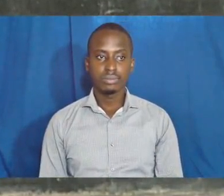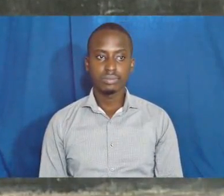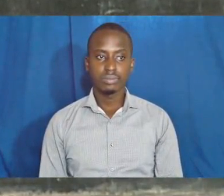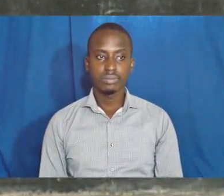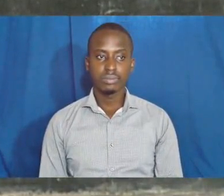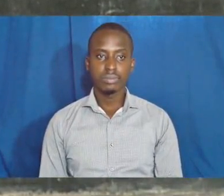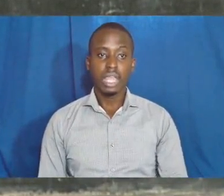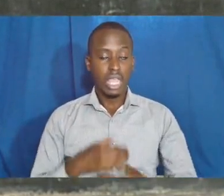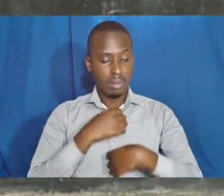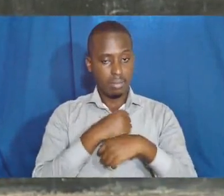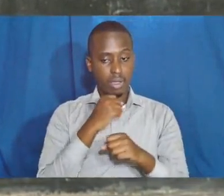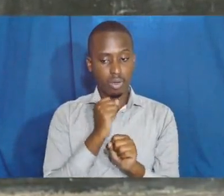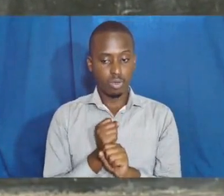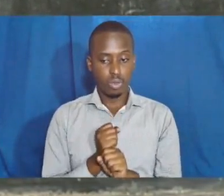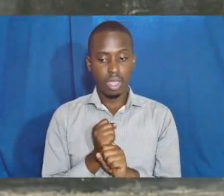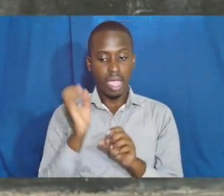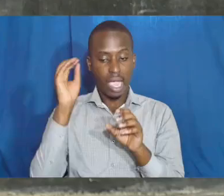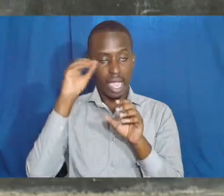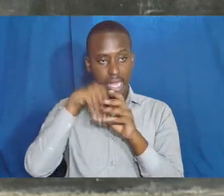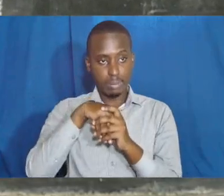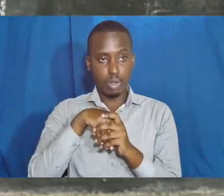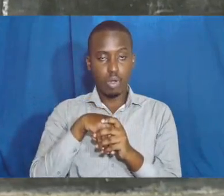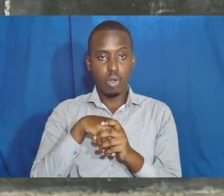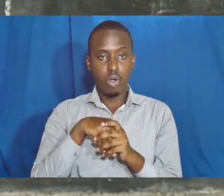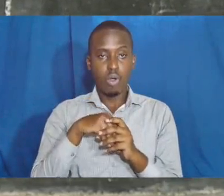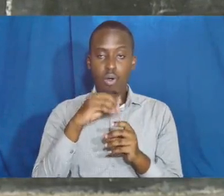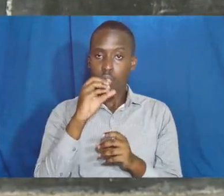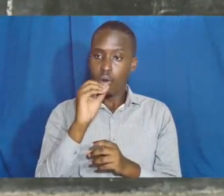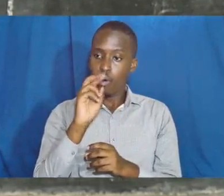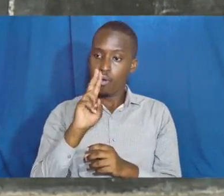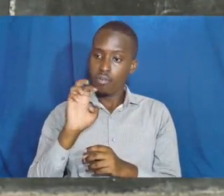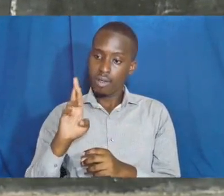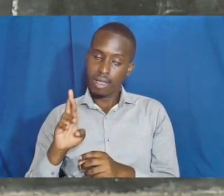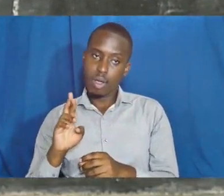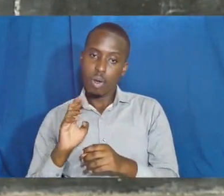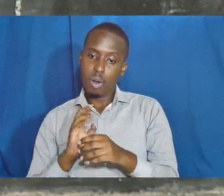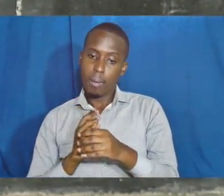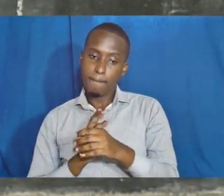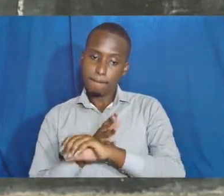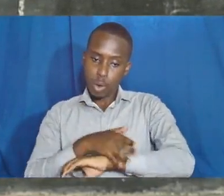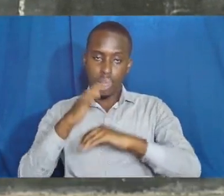is made up of more than